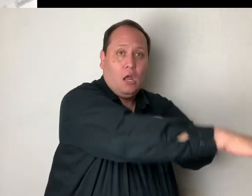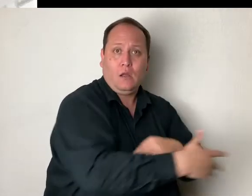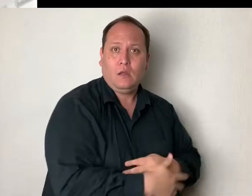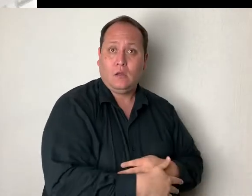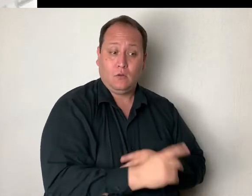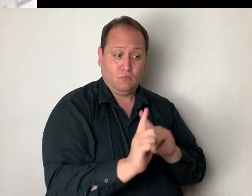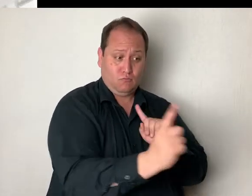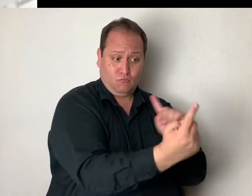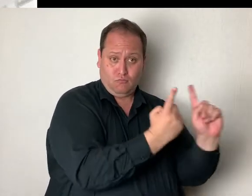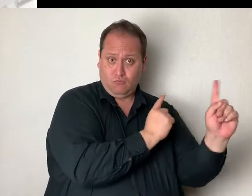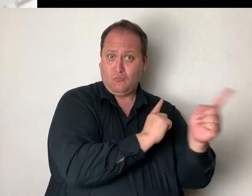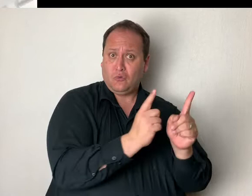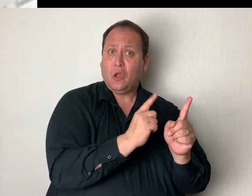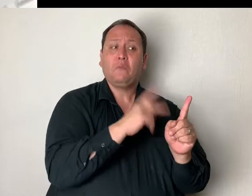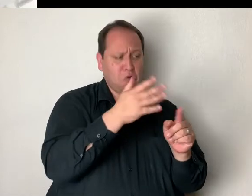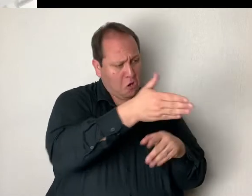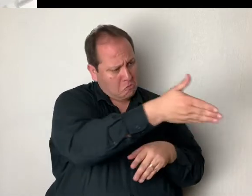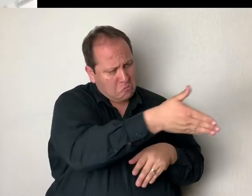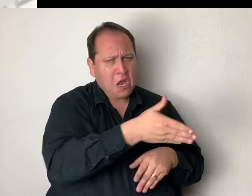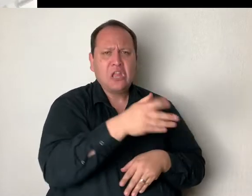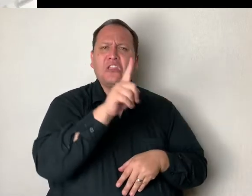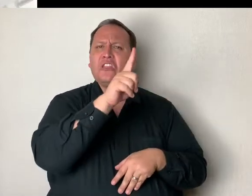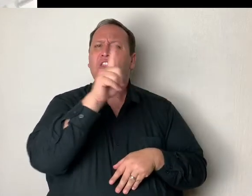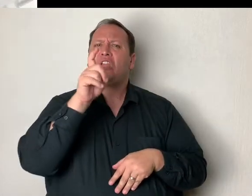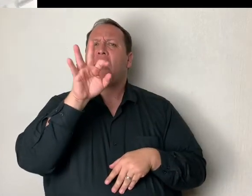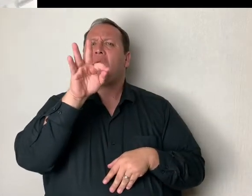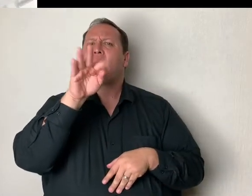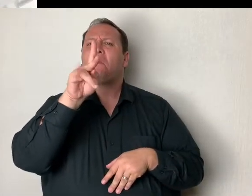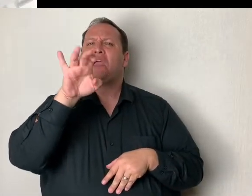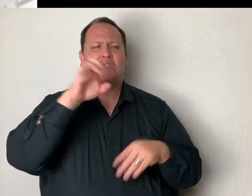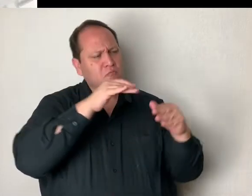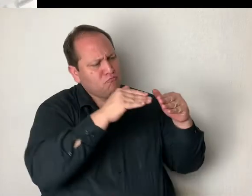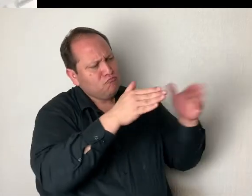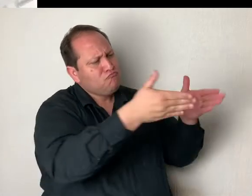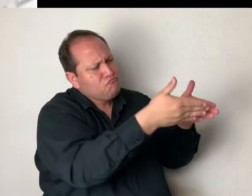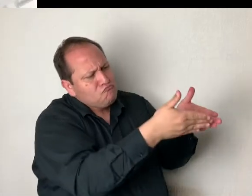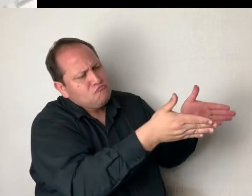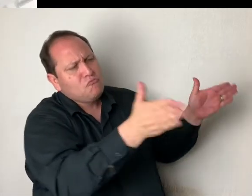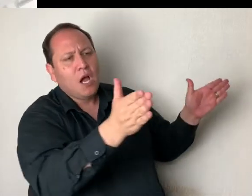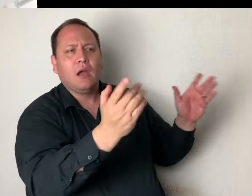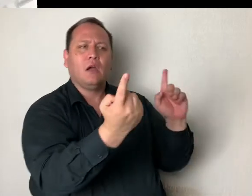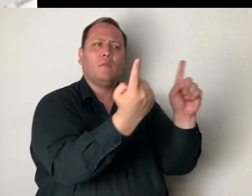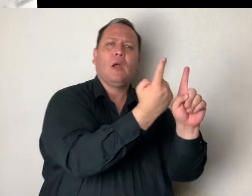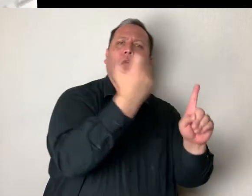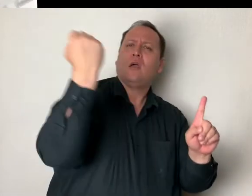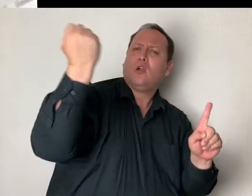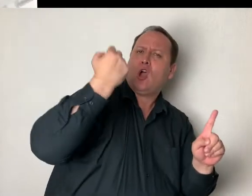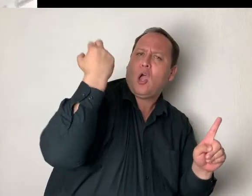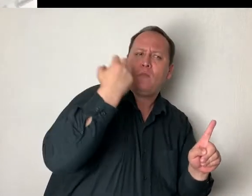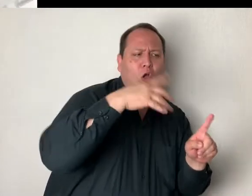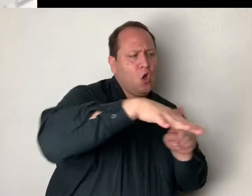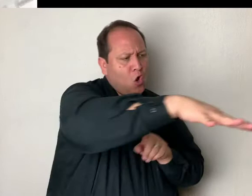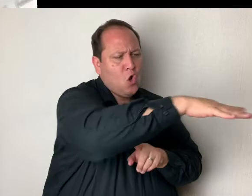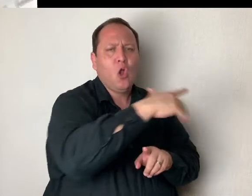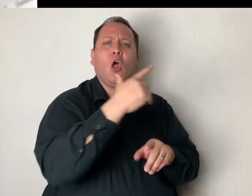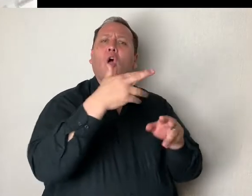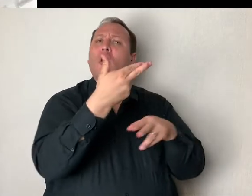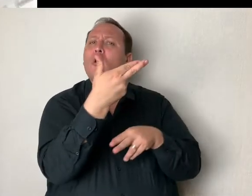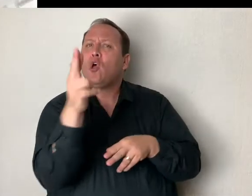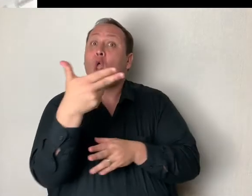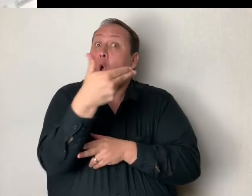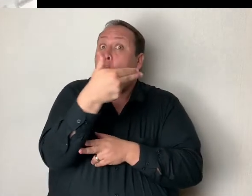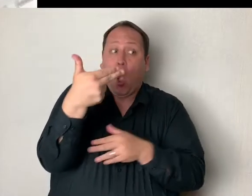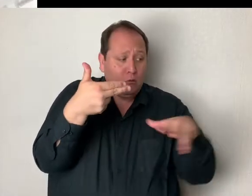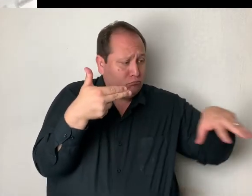pier, perhaps 100 feet wide, with meeting rooms, conference rooms, restaurants, hotels. This is an